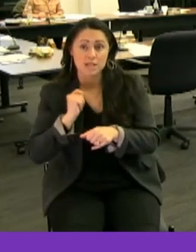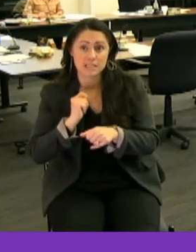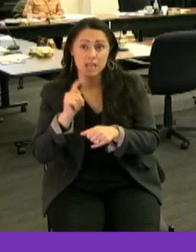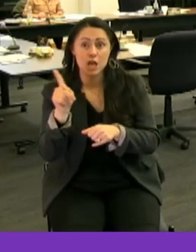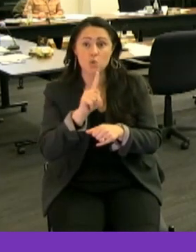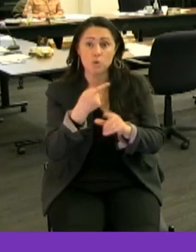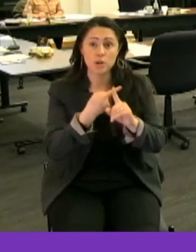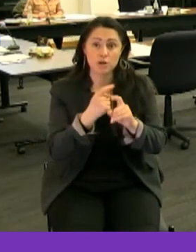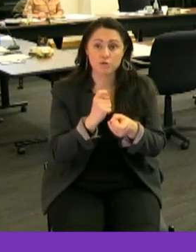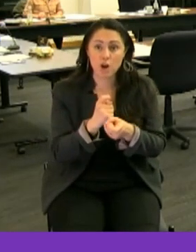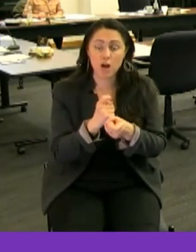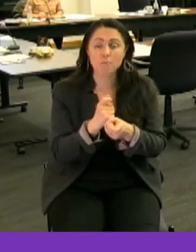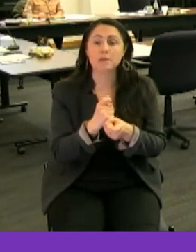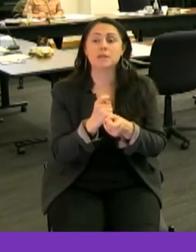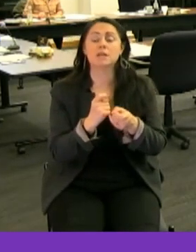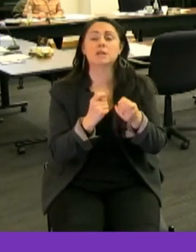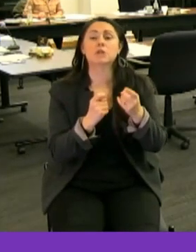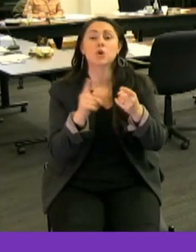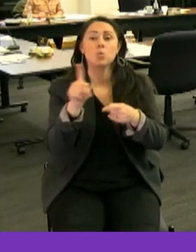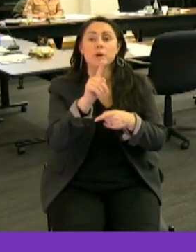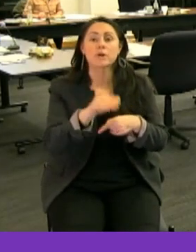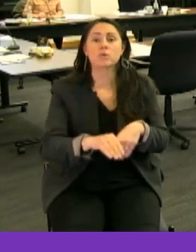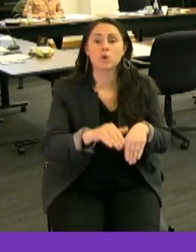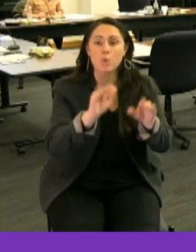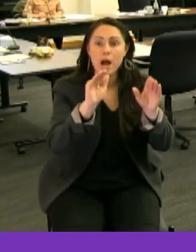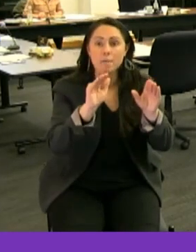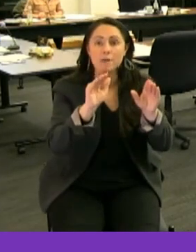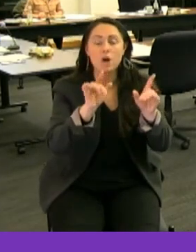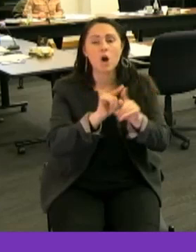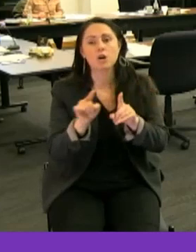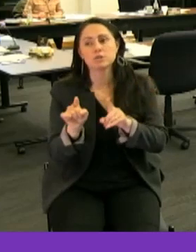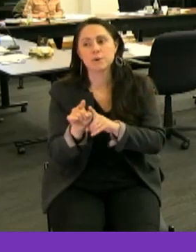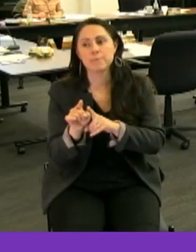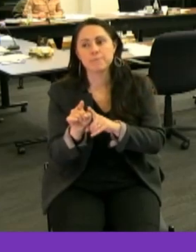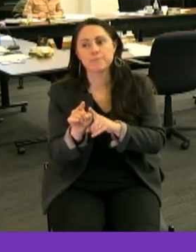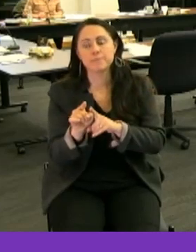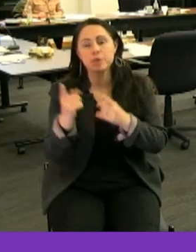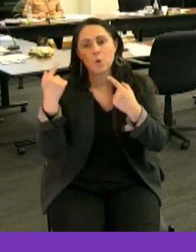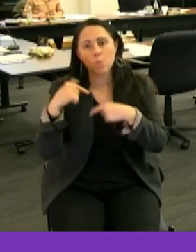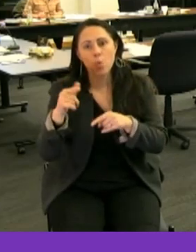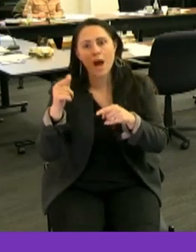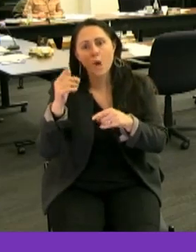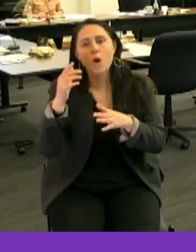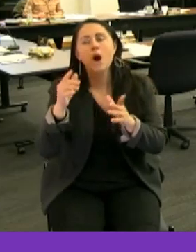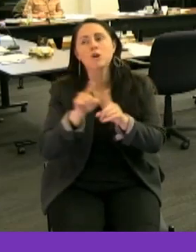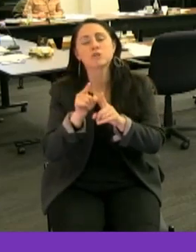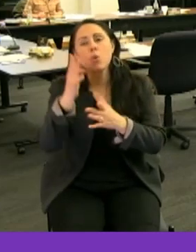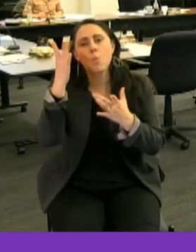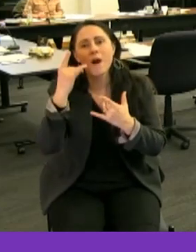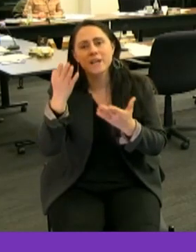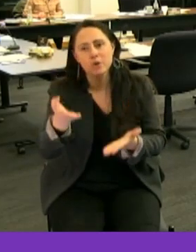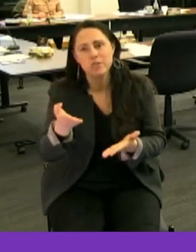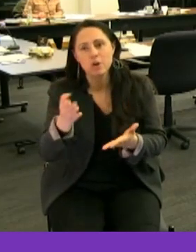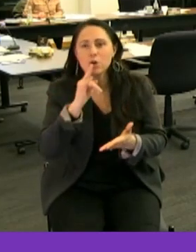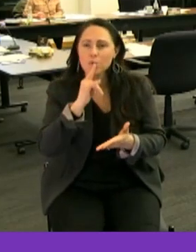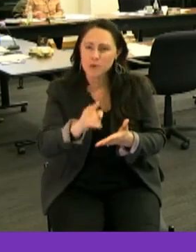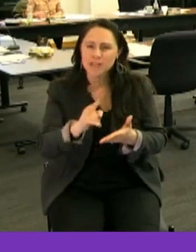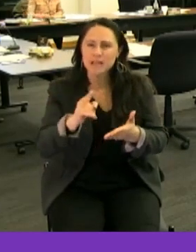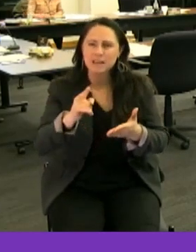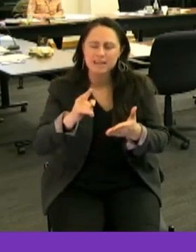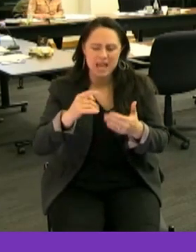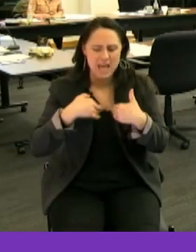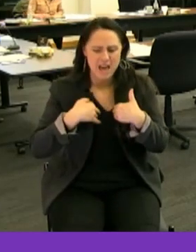where you're from, where you grew up. Also, why you're there. So really be